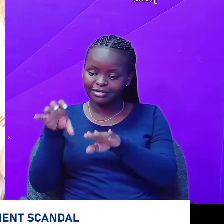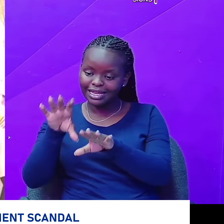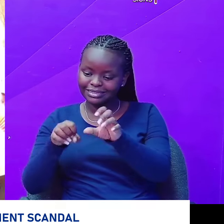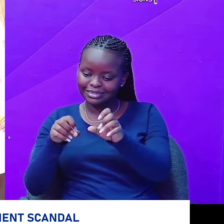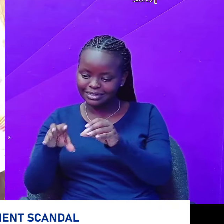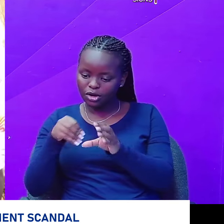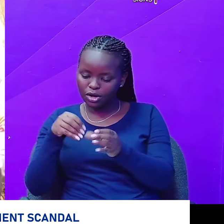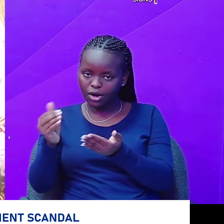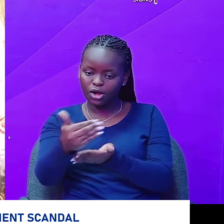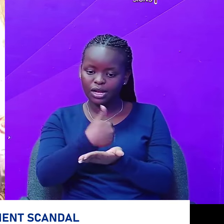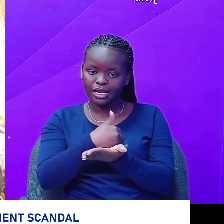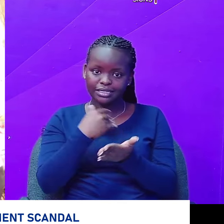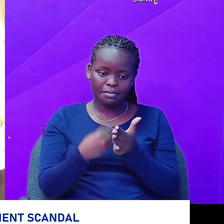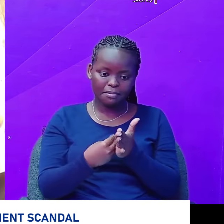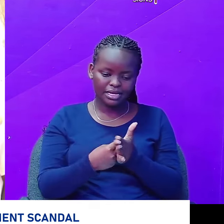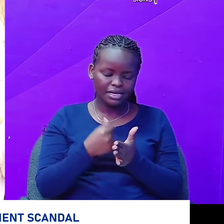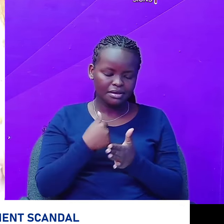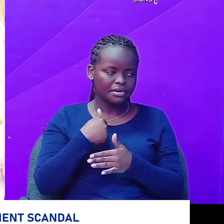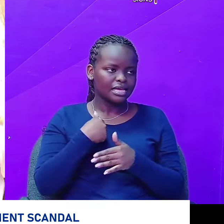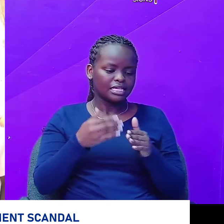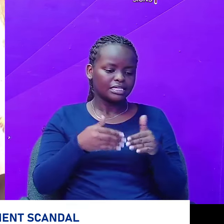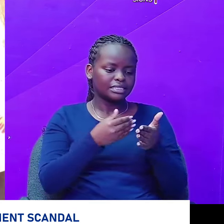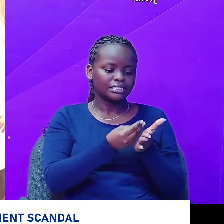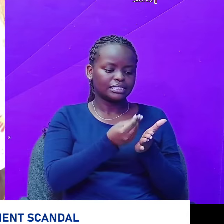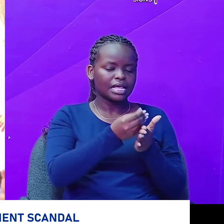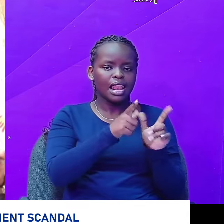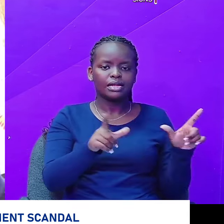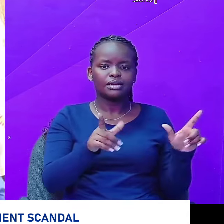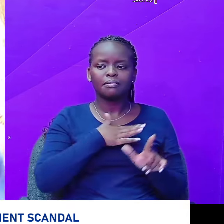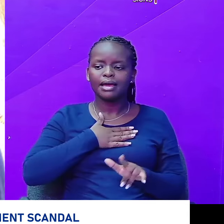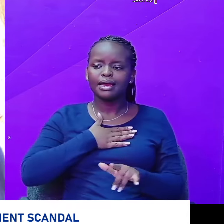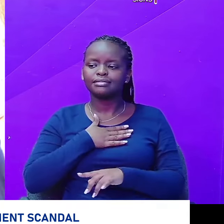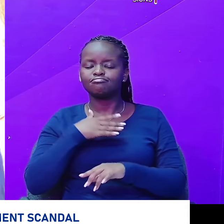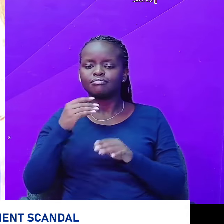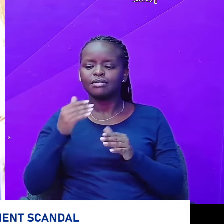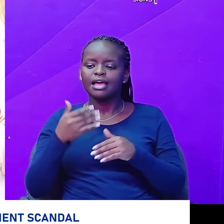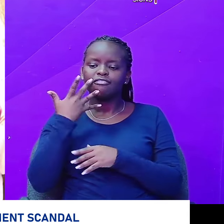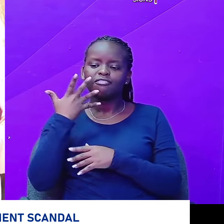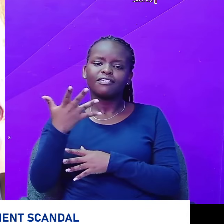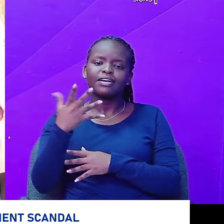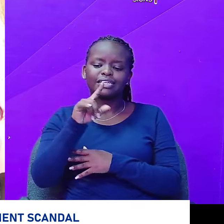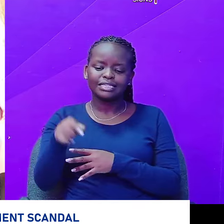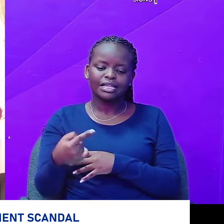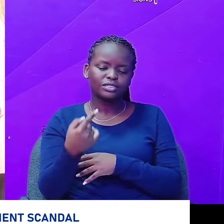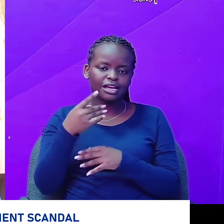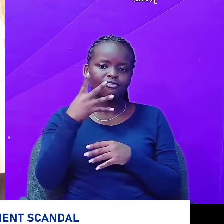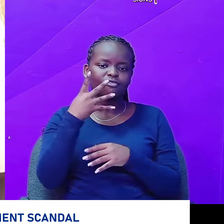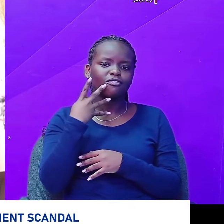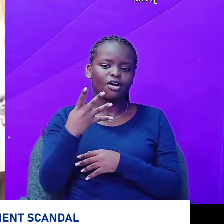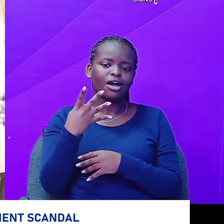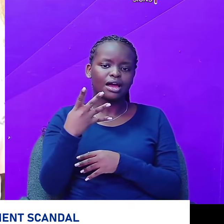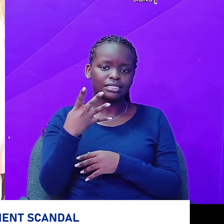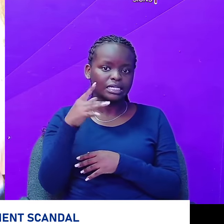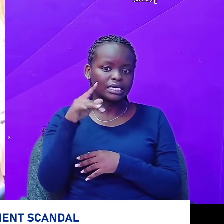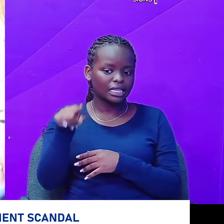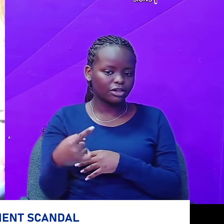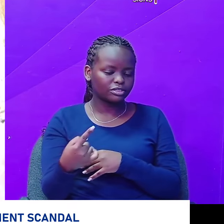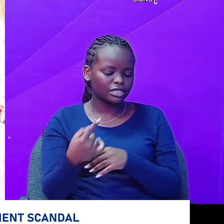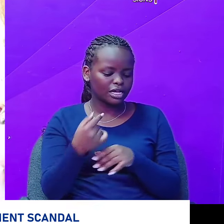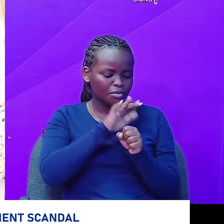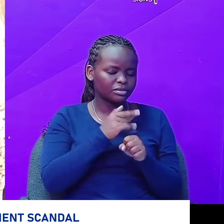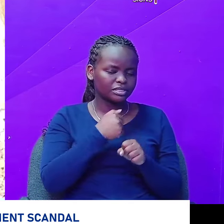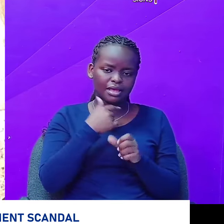and saying, I sold my land, I gave them 500,000, 400,000, they promised me a job, I was given